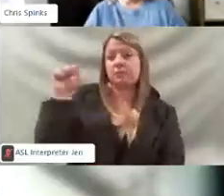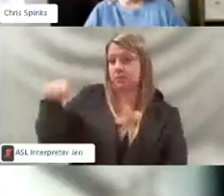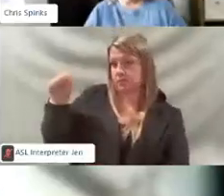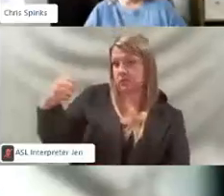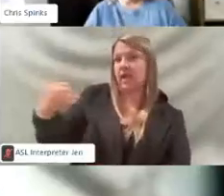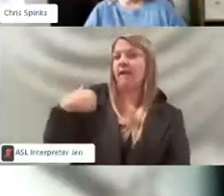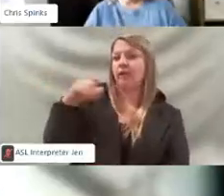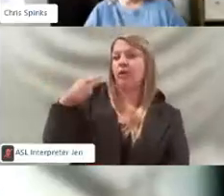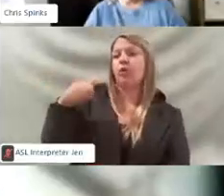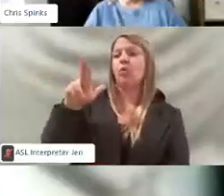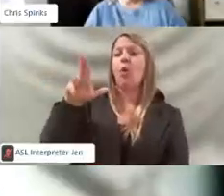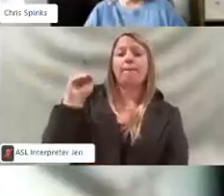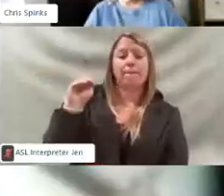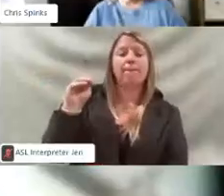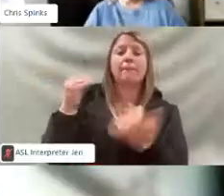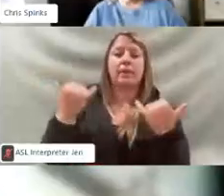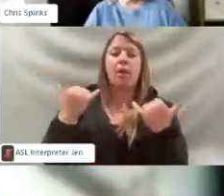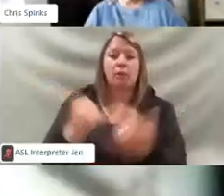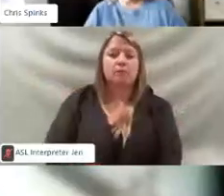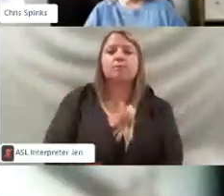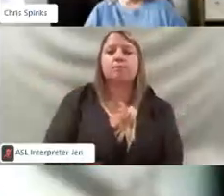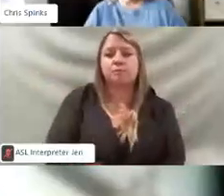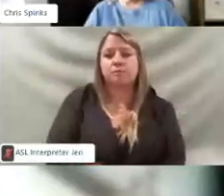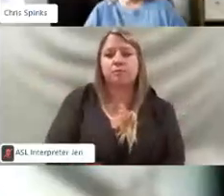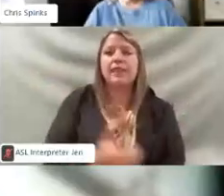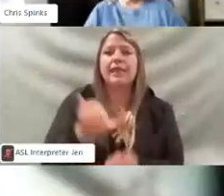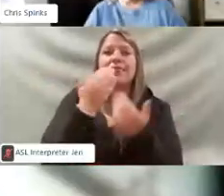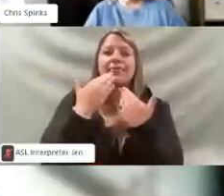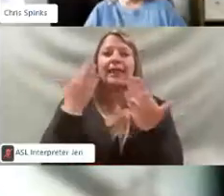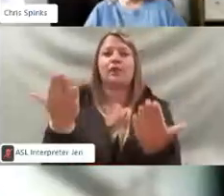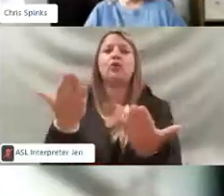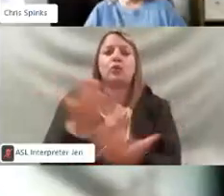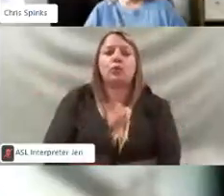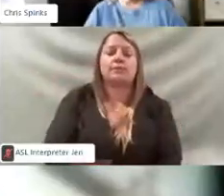Okay, thank you so much. All right. Thank you.